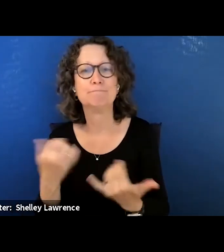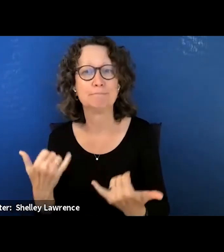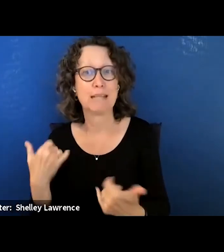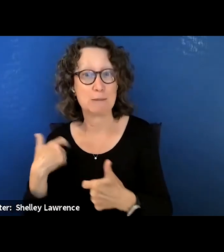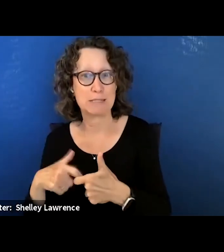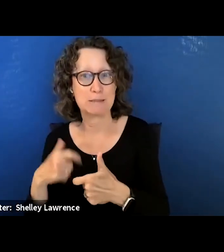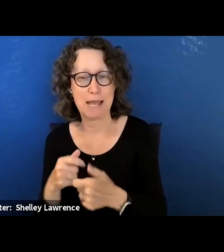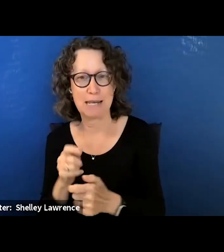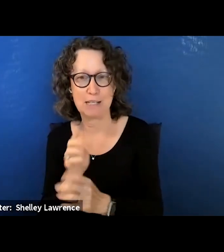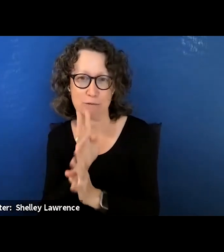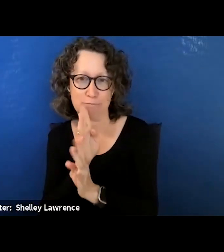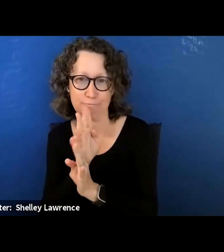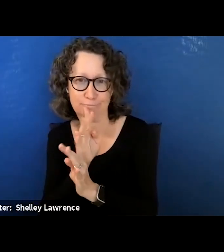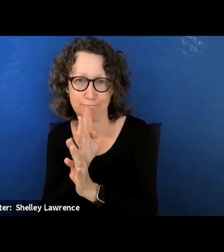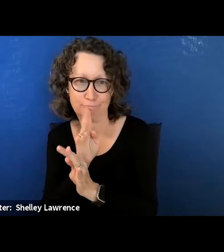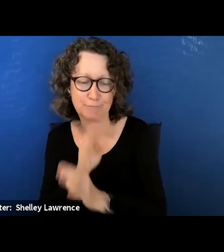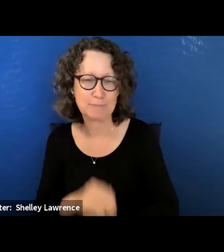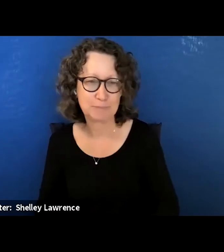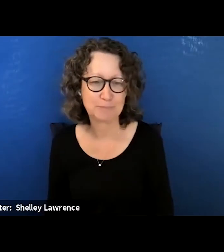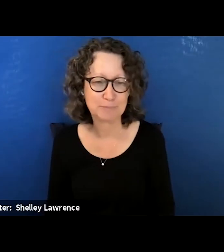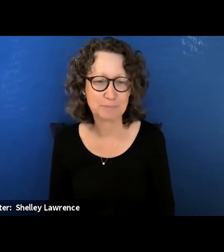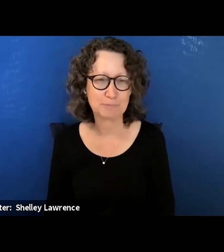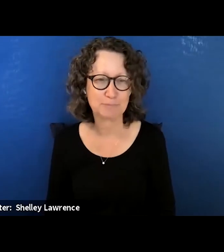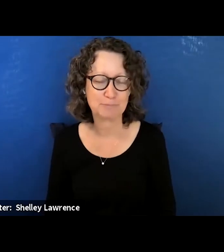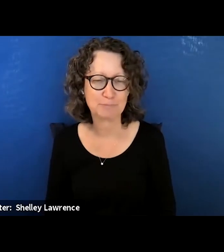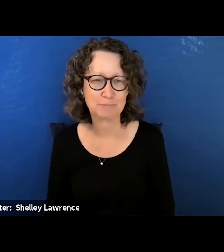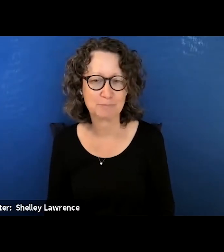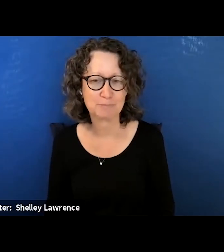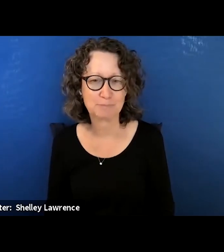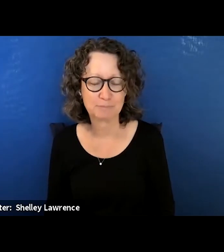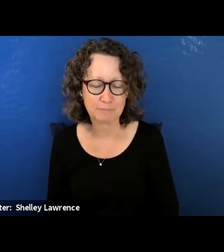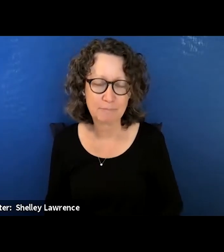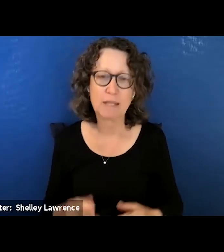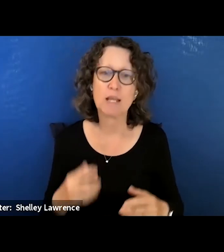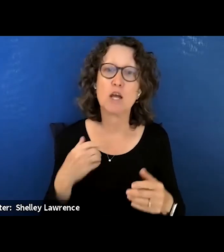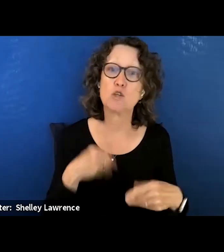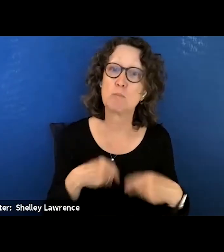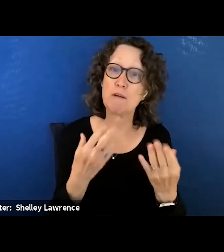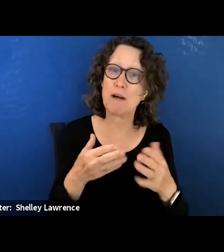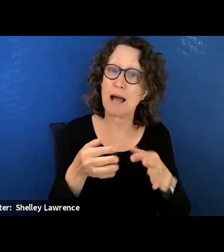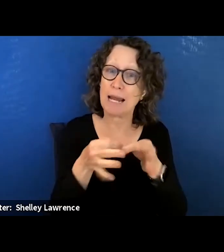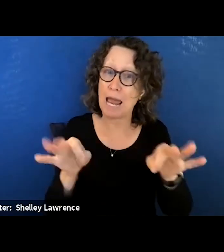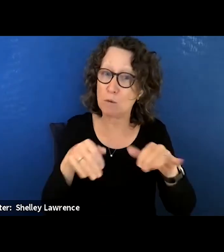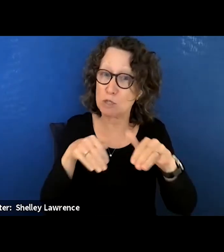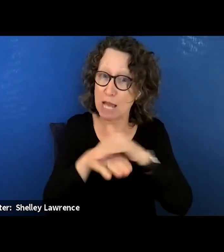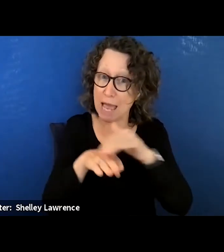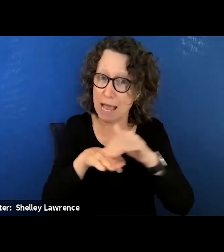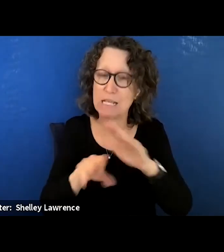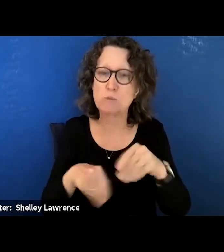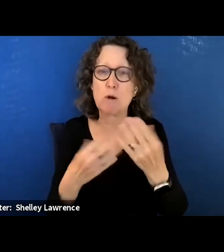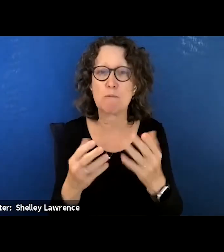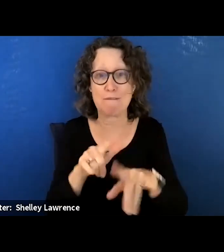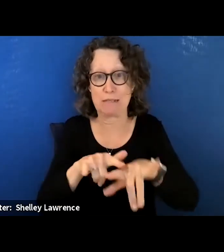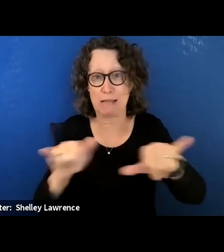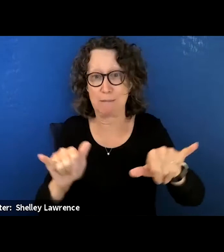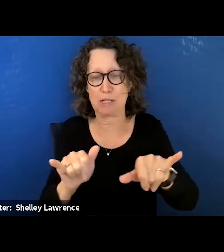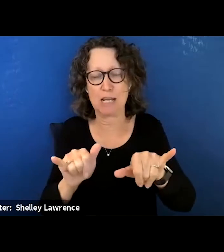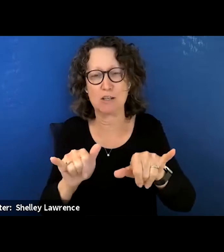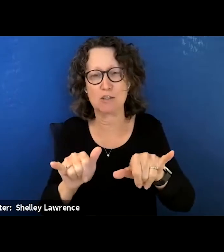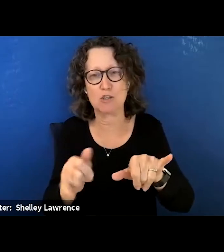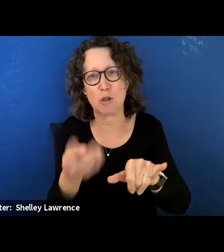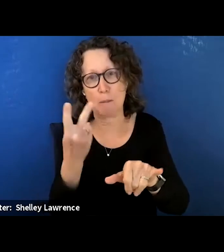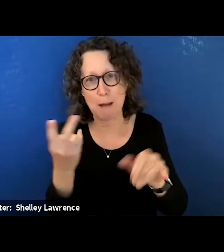dar este anuncio sobre la interpretación en inglés y en español. In order to provide language access, we will be providing simultaneous